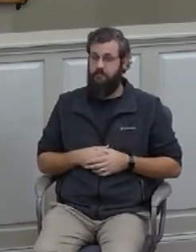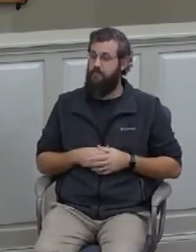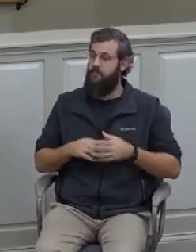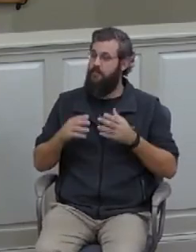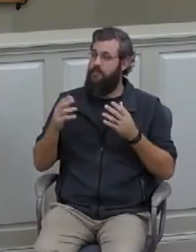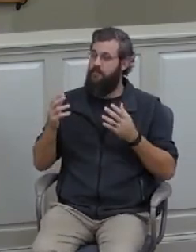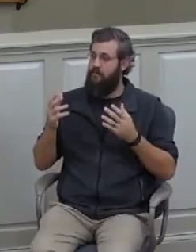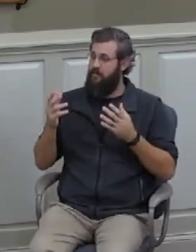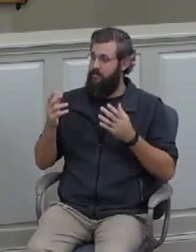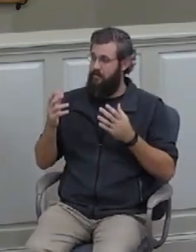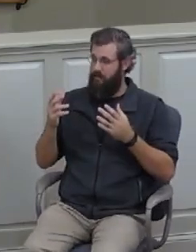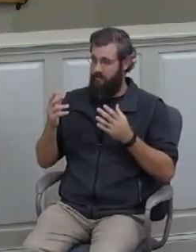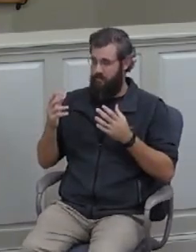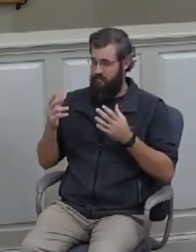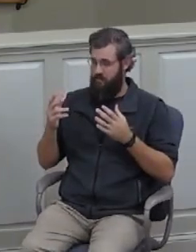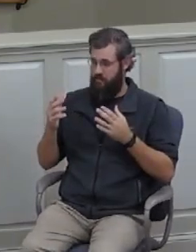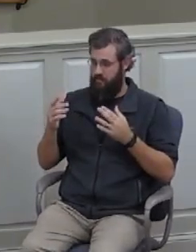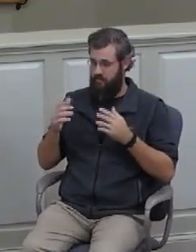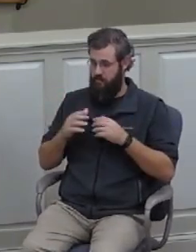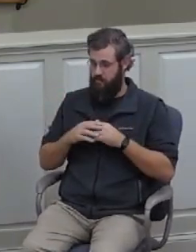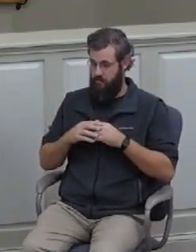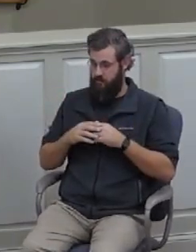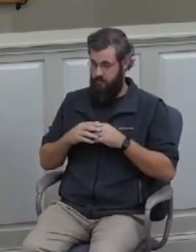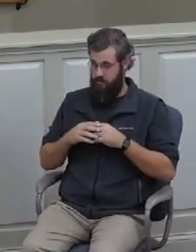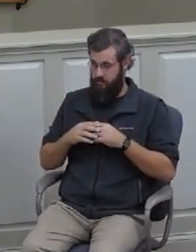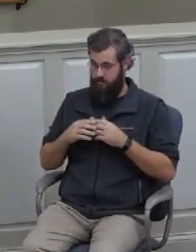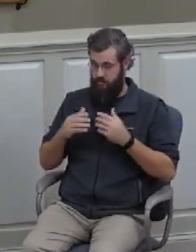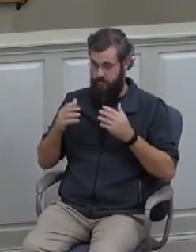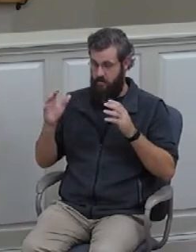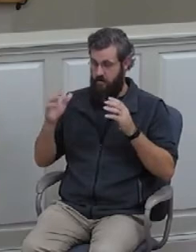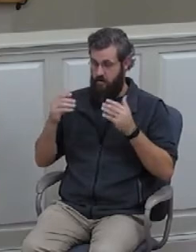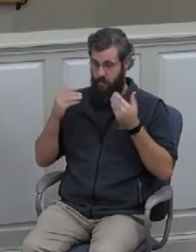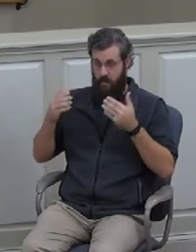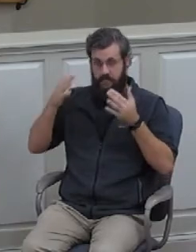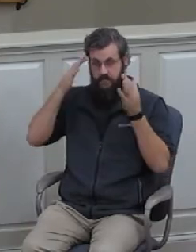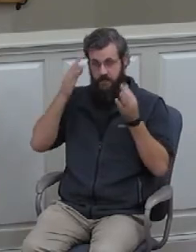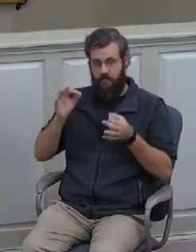hard to make the decision you couldn't